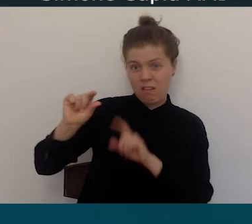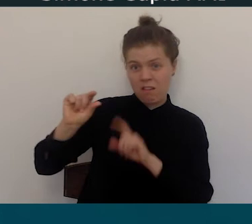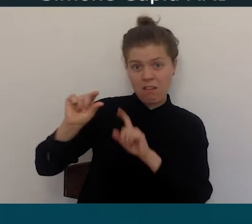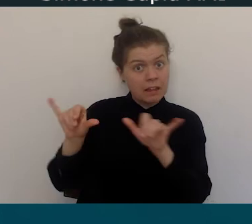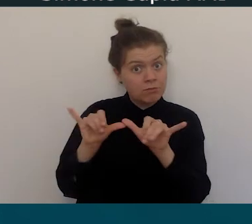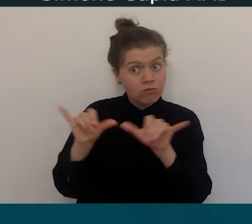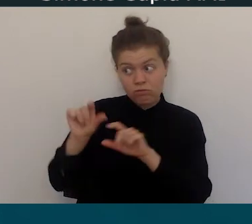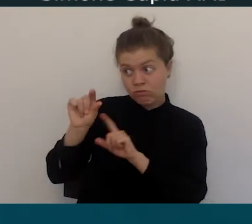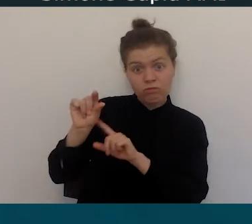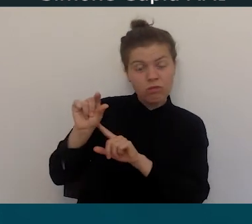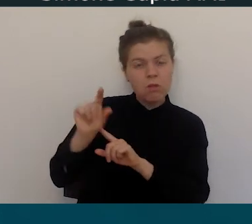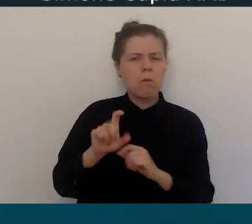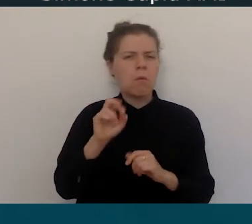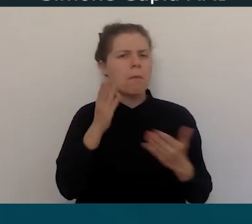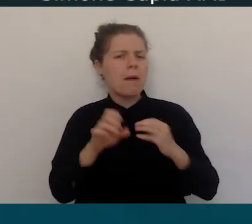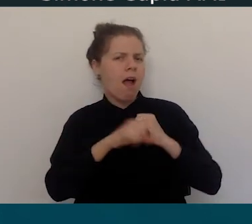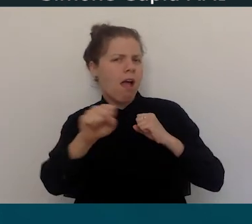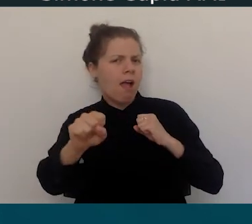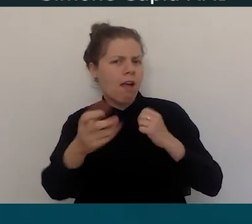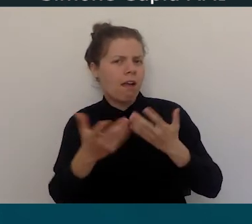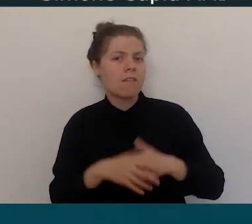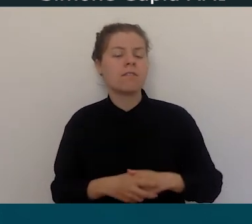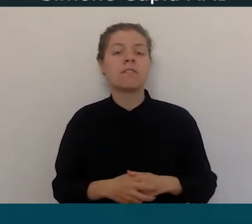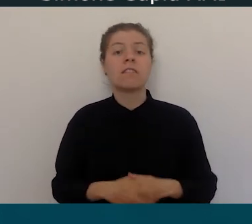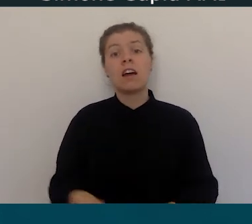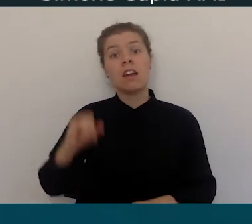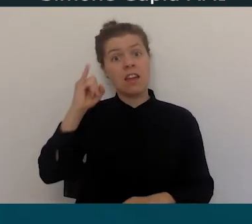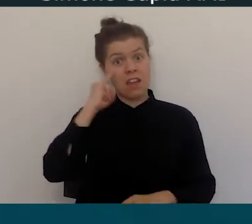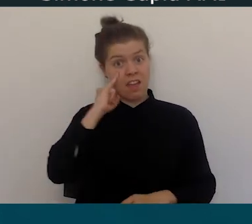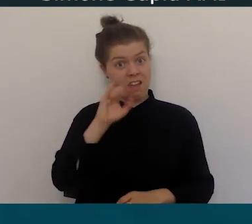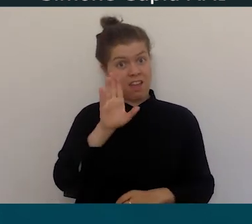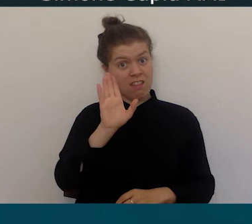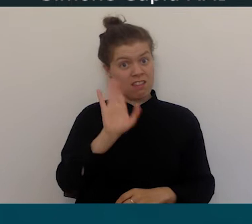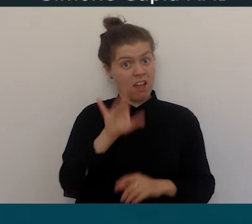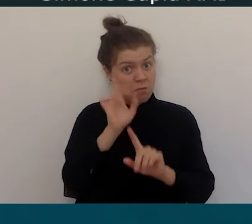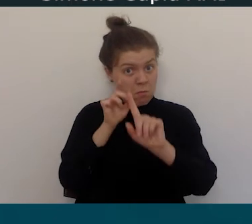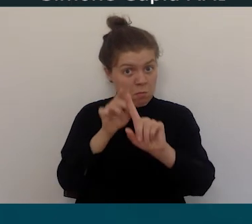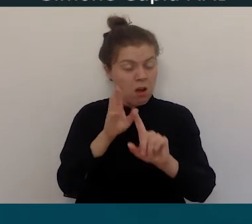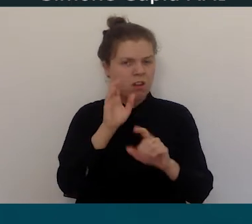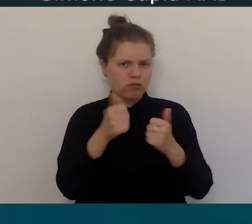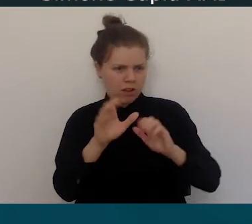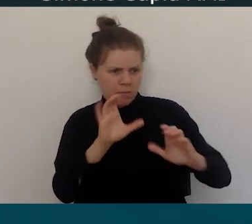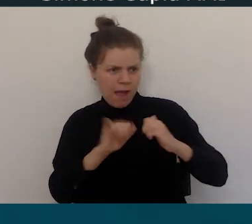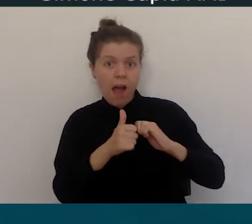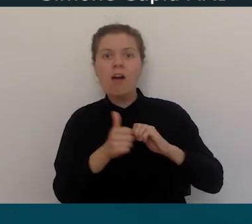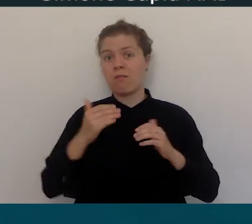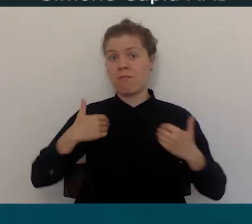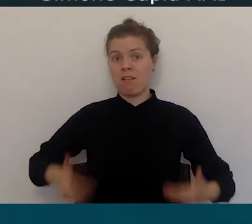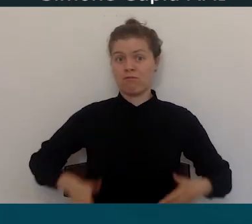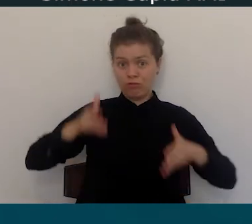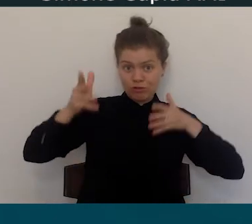to be exaggerative? And if we're trying to tell those with simple body language, the message will be lost on our